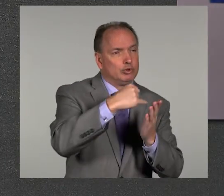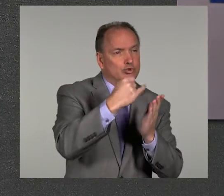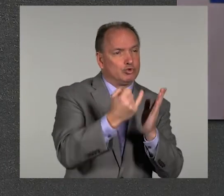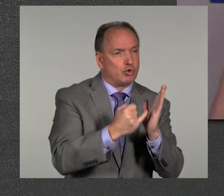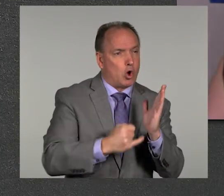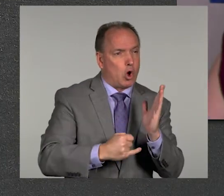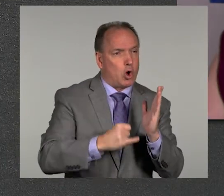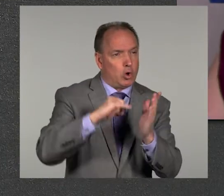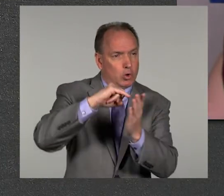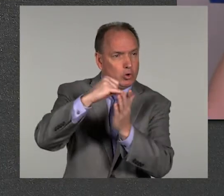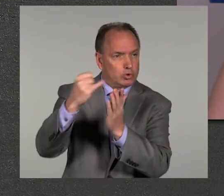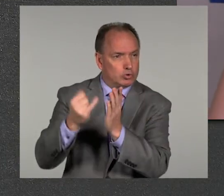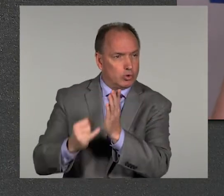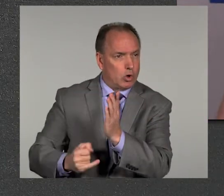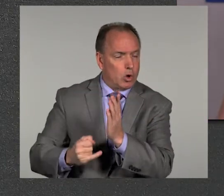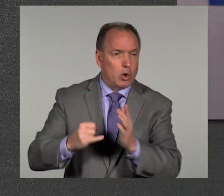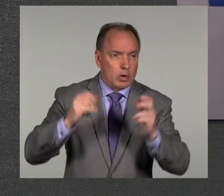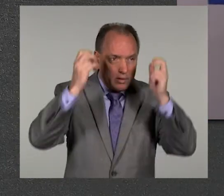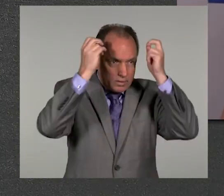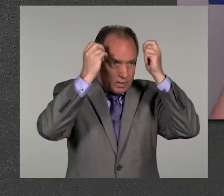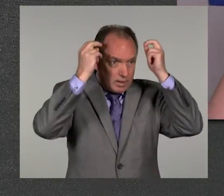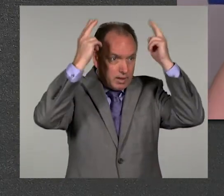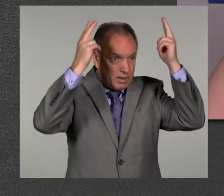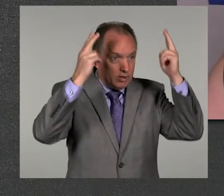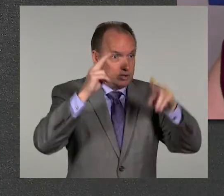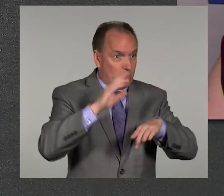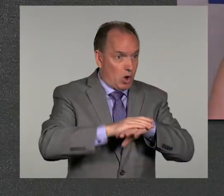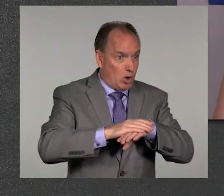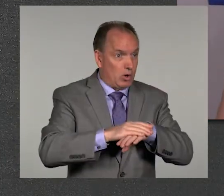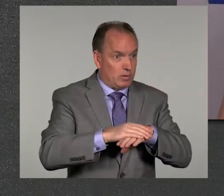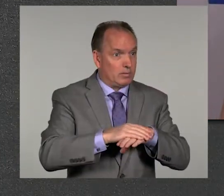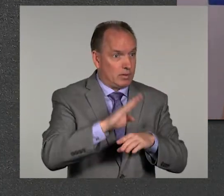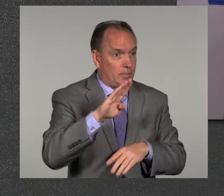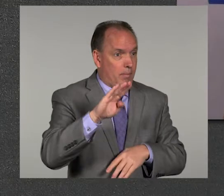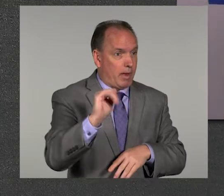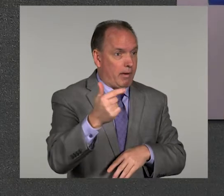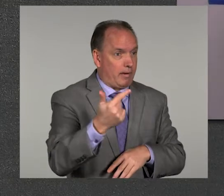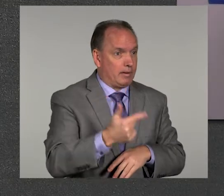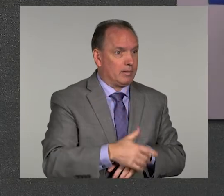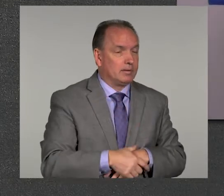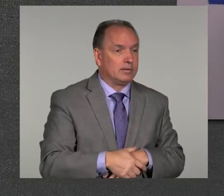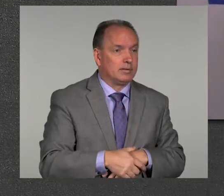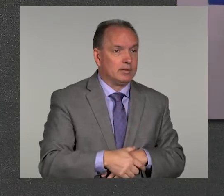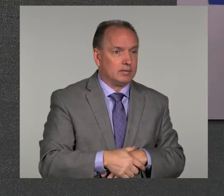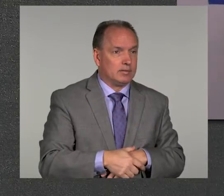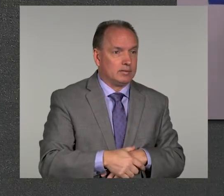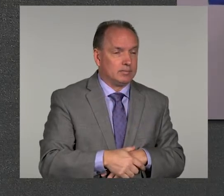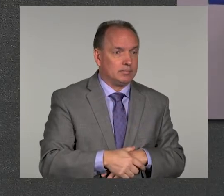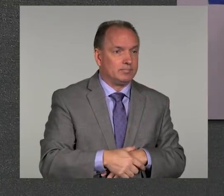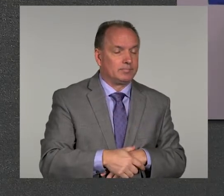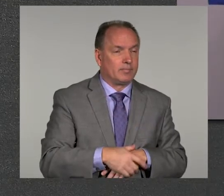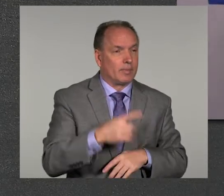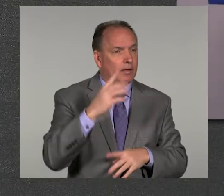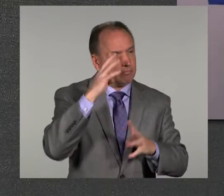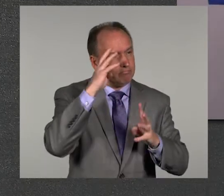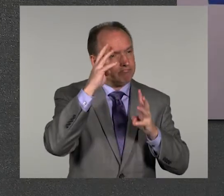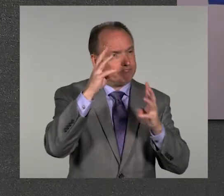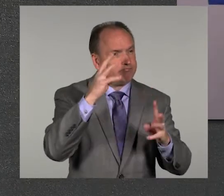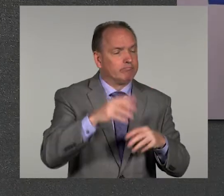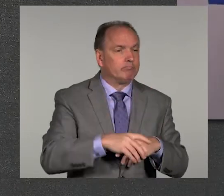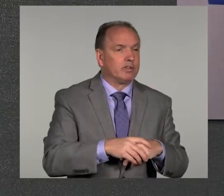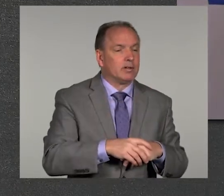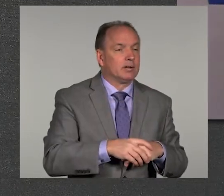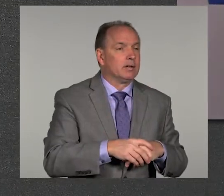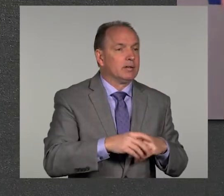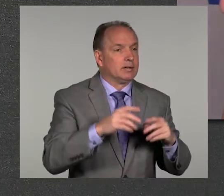going to draw some ears onto my Eastern or Appalachian